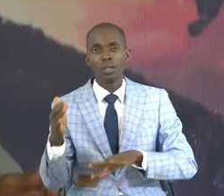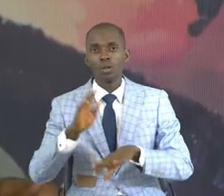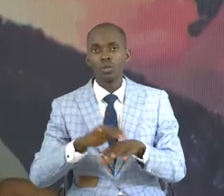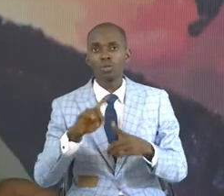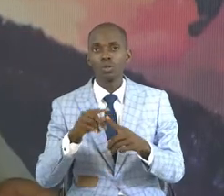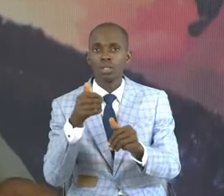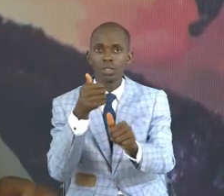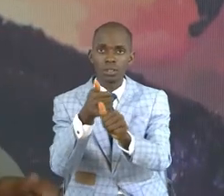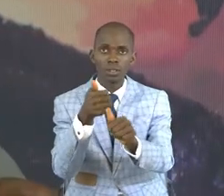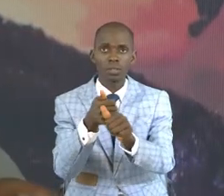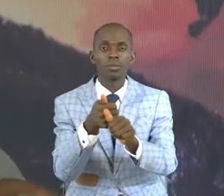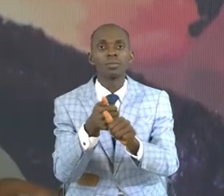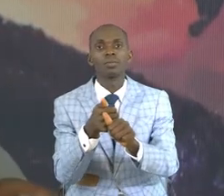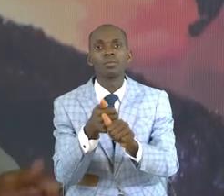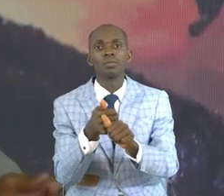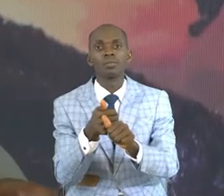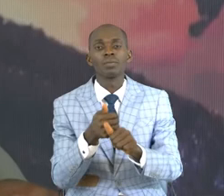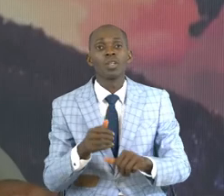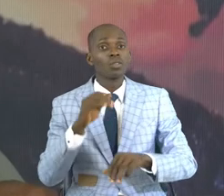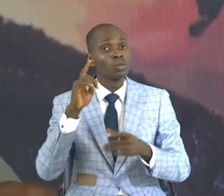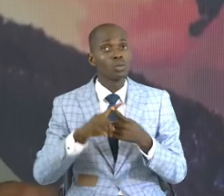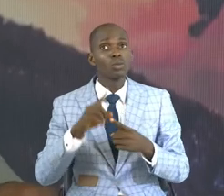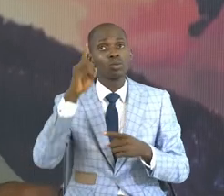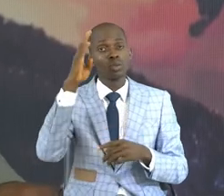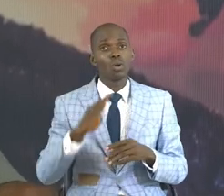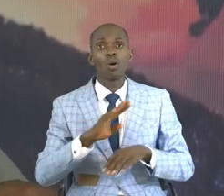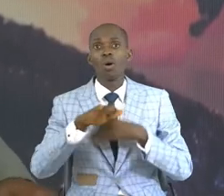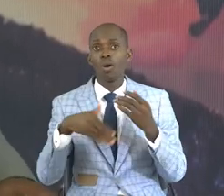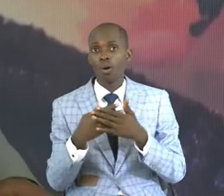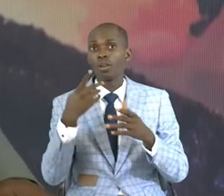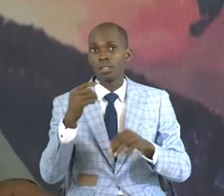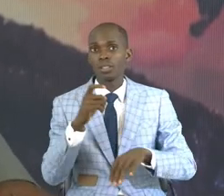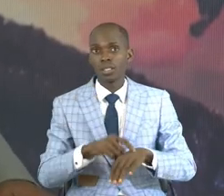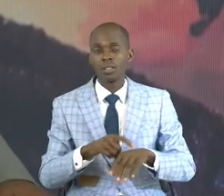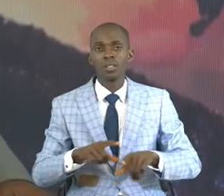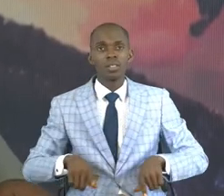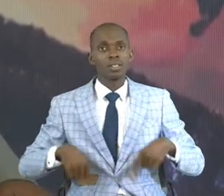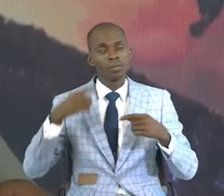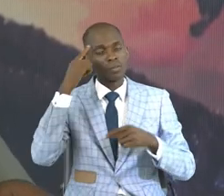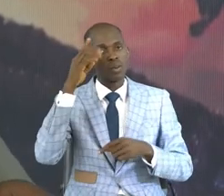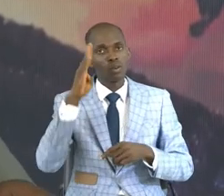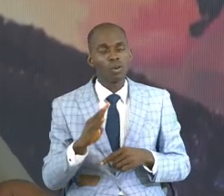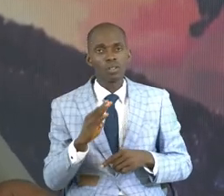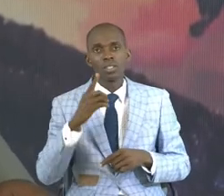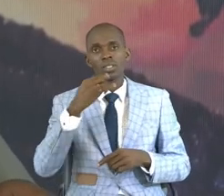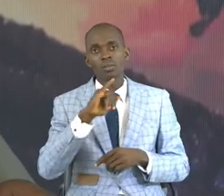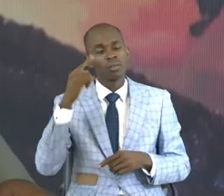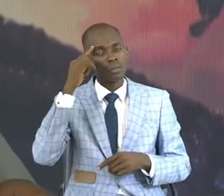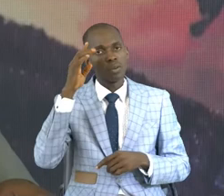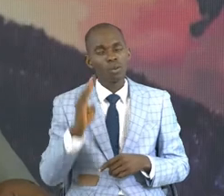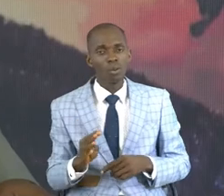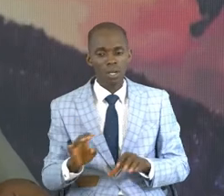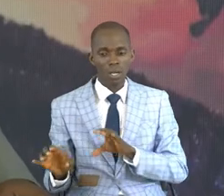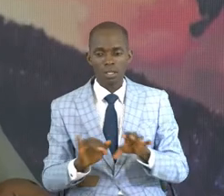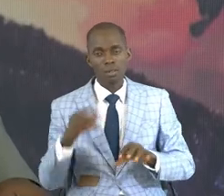of God all the time. Living for God, speaking for God, acting for God,